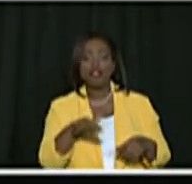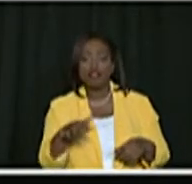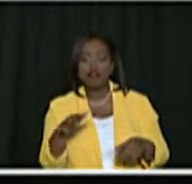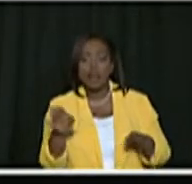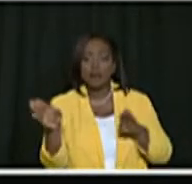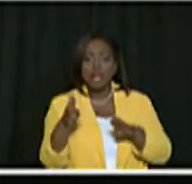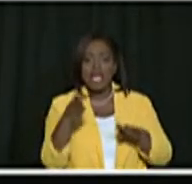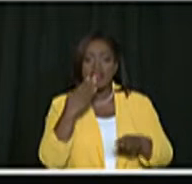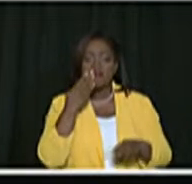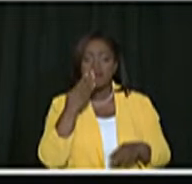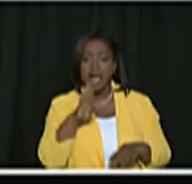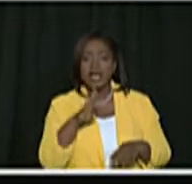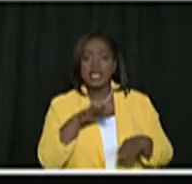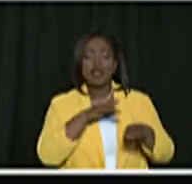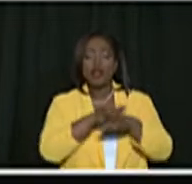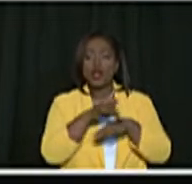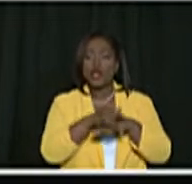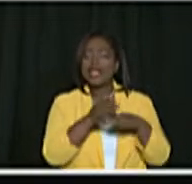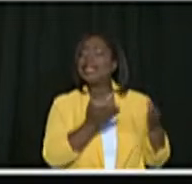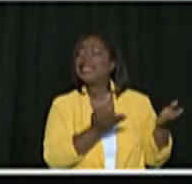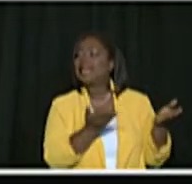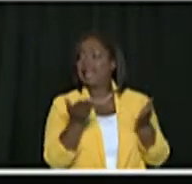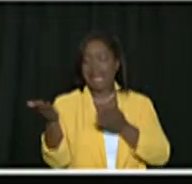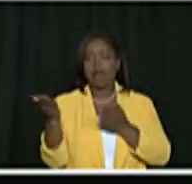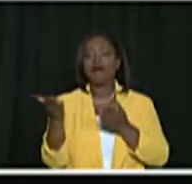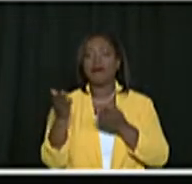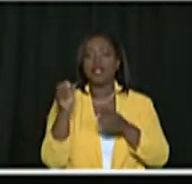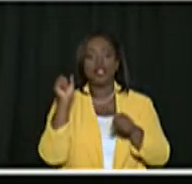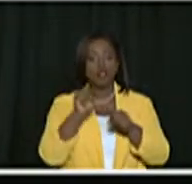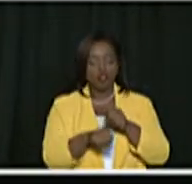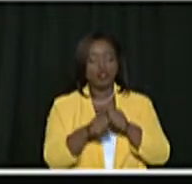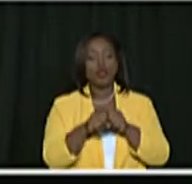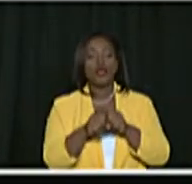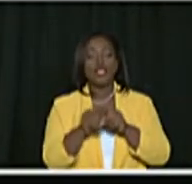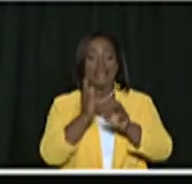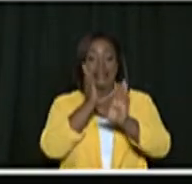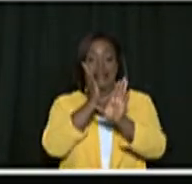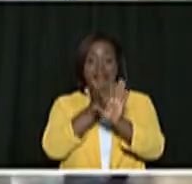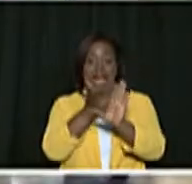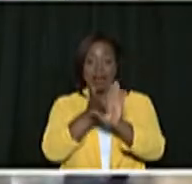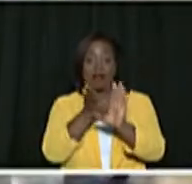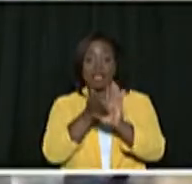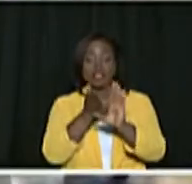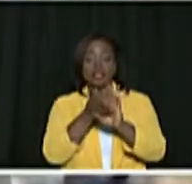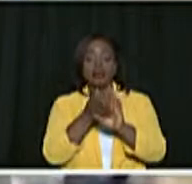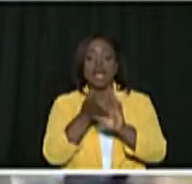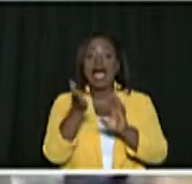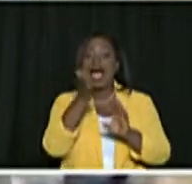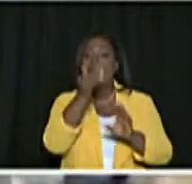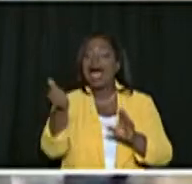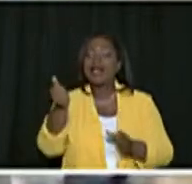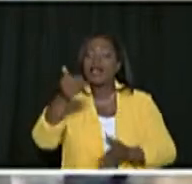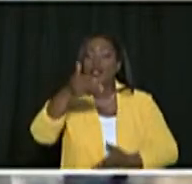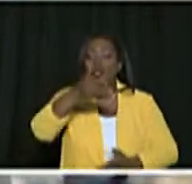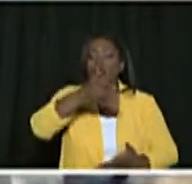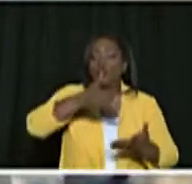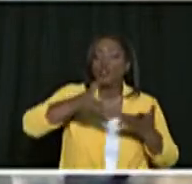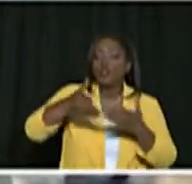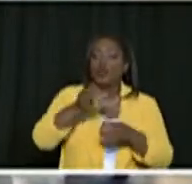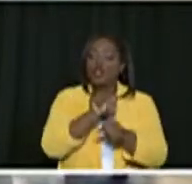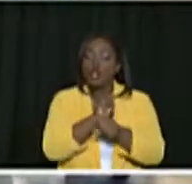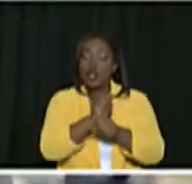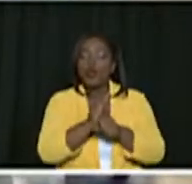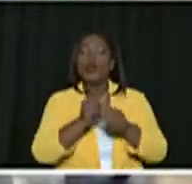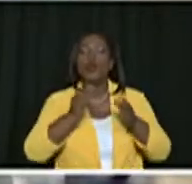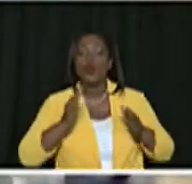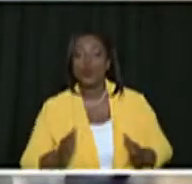from the assessment, the psychologist and the clinical social worker normally engage them through that